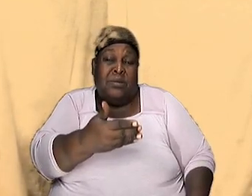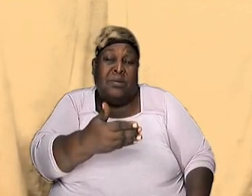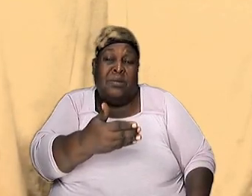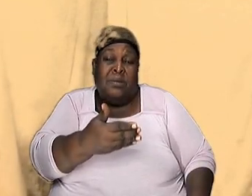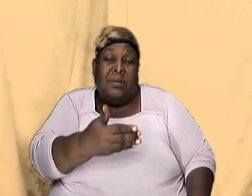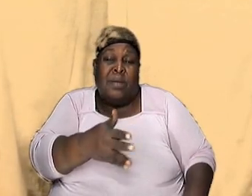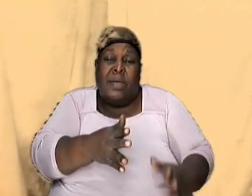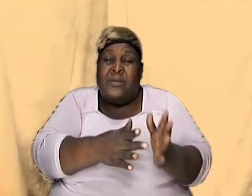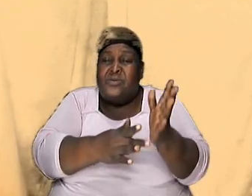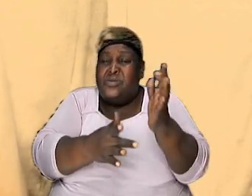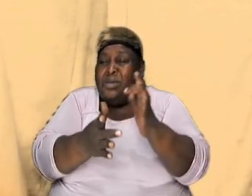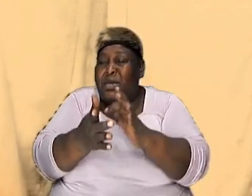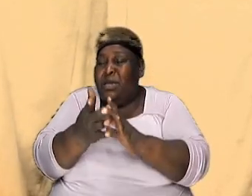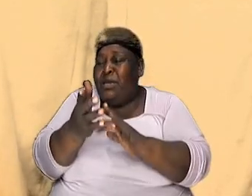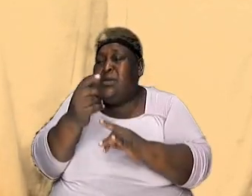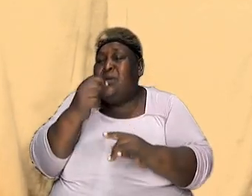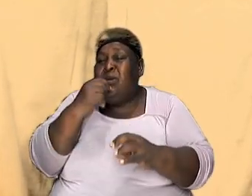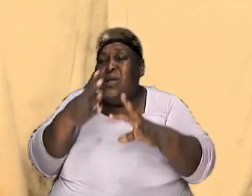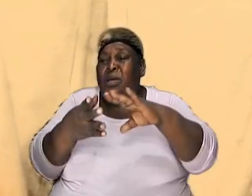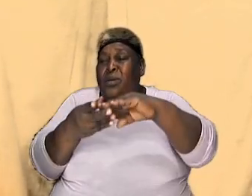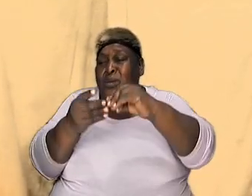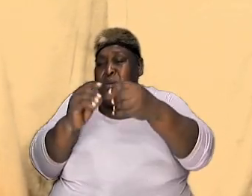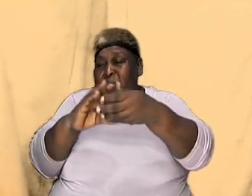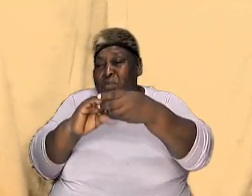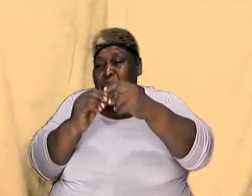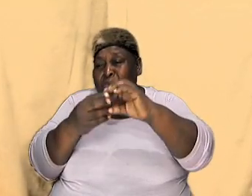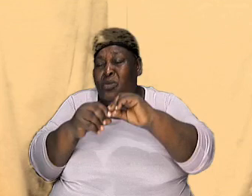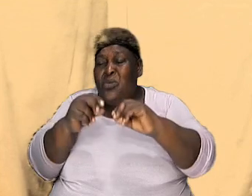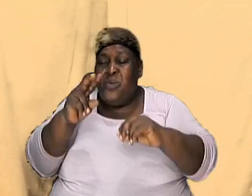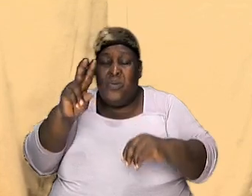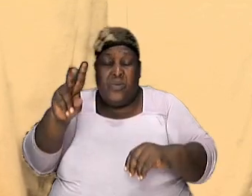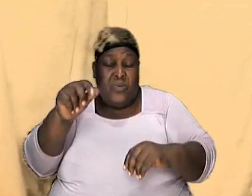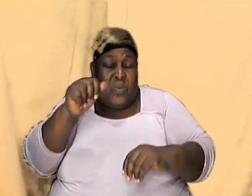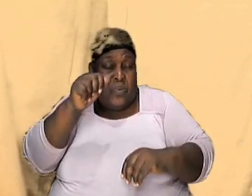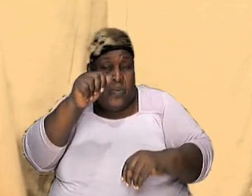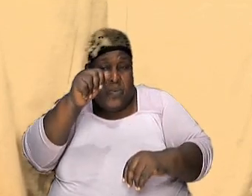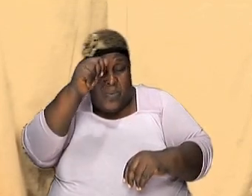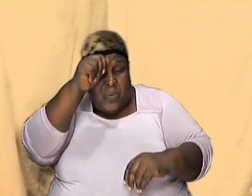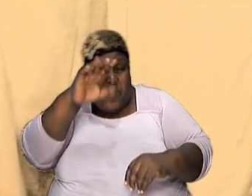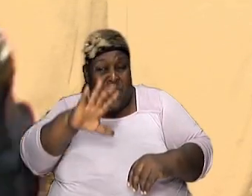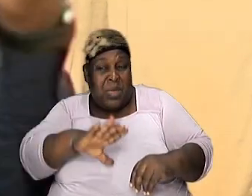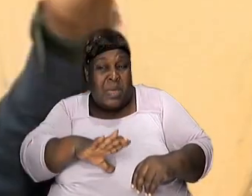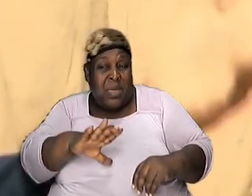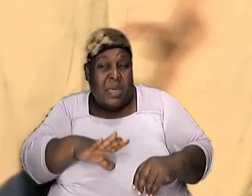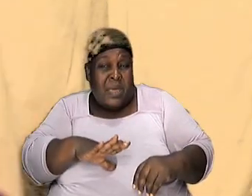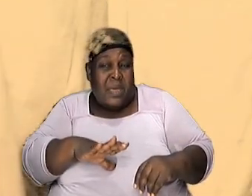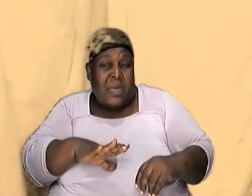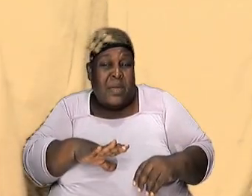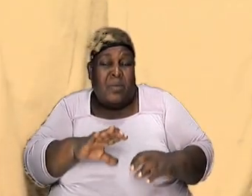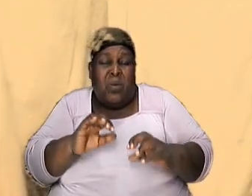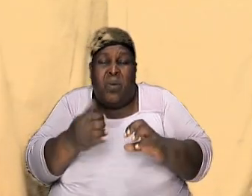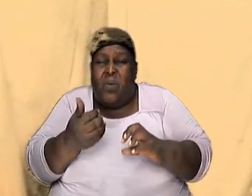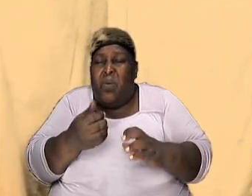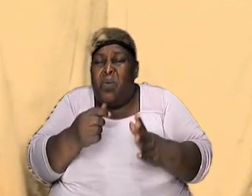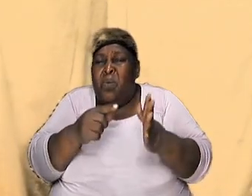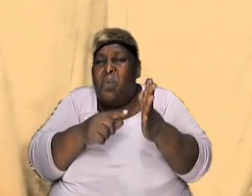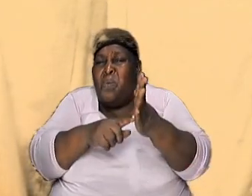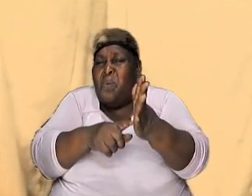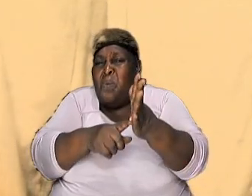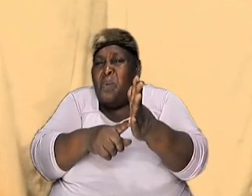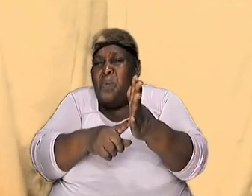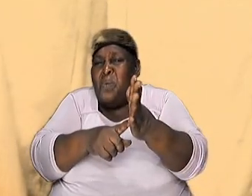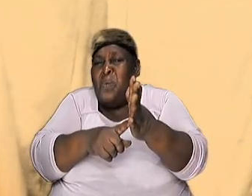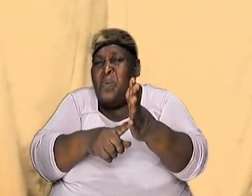Jesus brought the parable with the two men, one owed this amount of pence and another man owed about 500 pence. And he